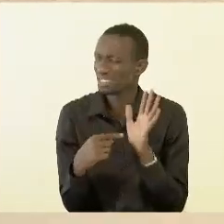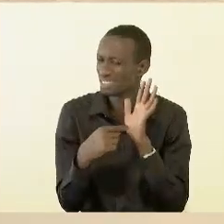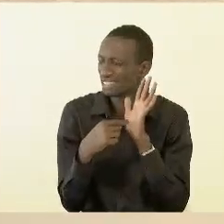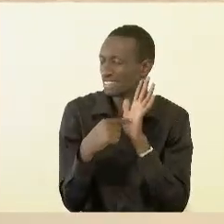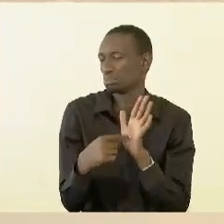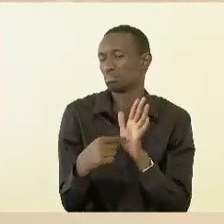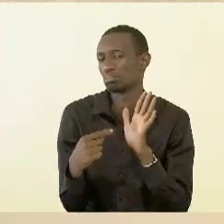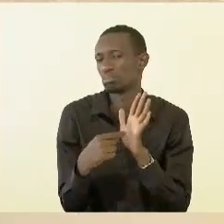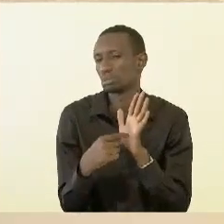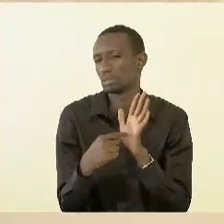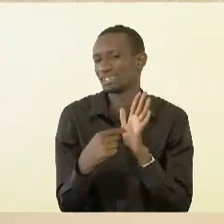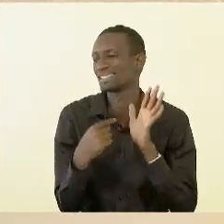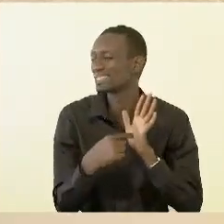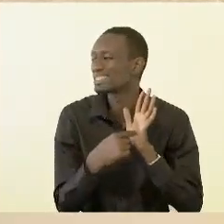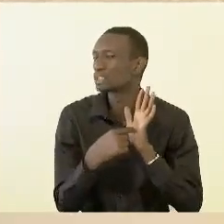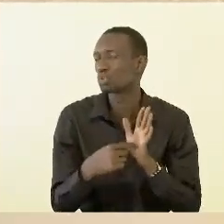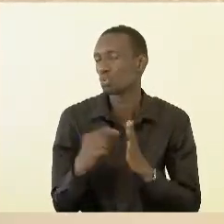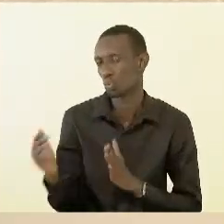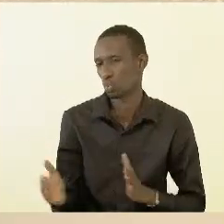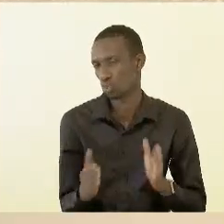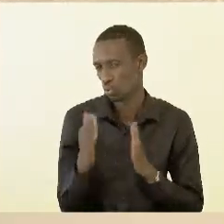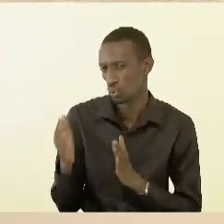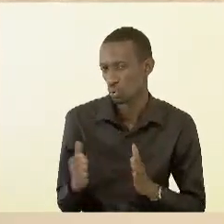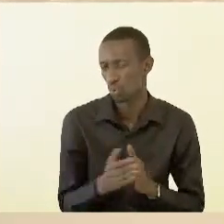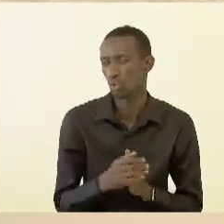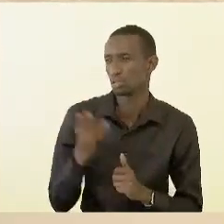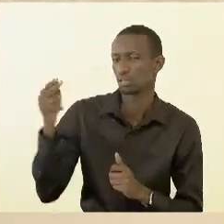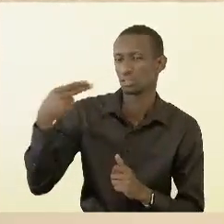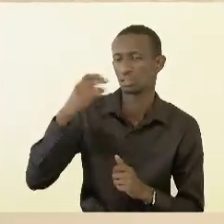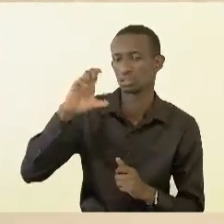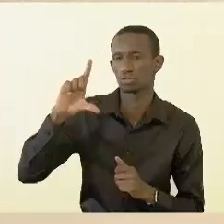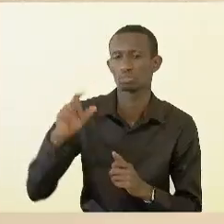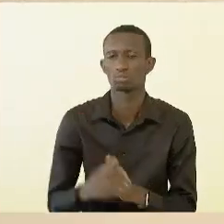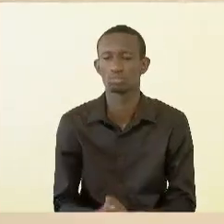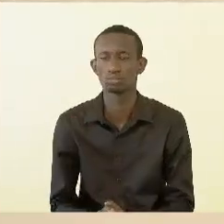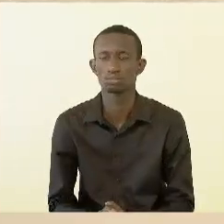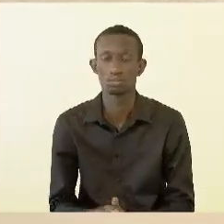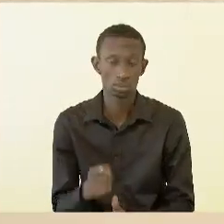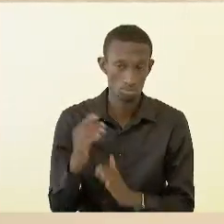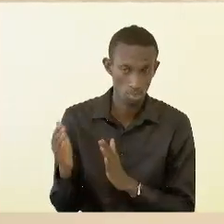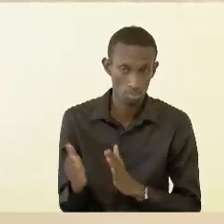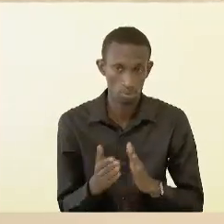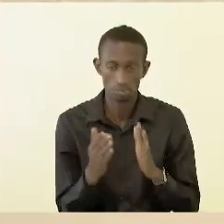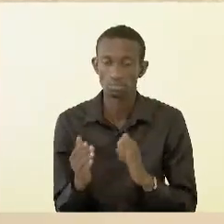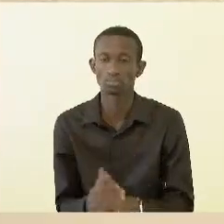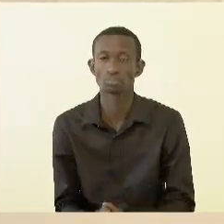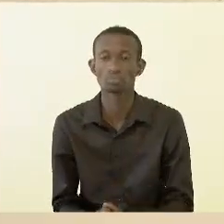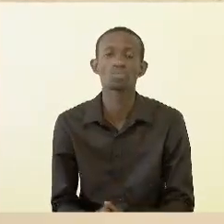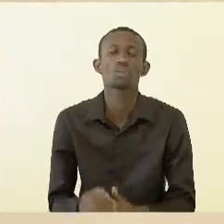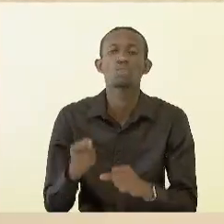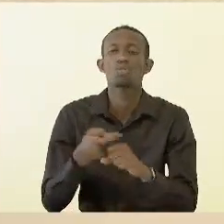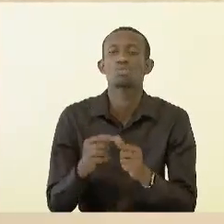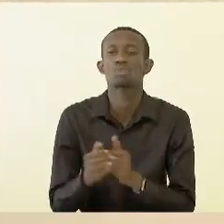demonstration to show the preparation of this hydrochloric acid. So it is prepared from the